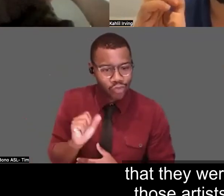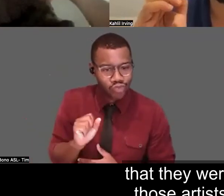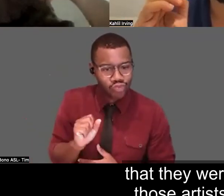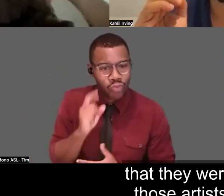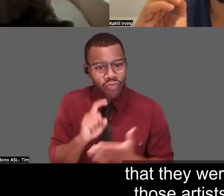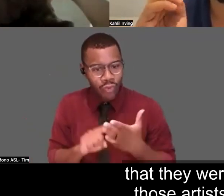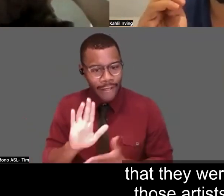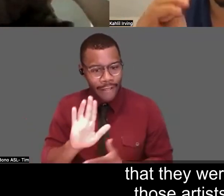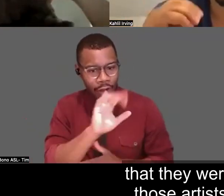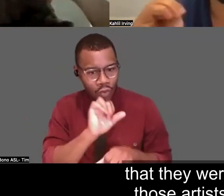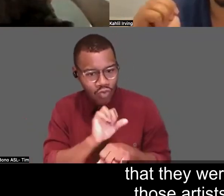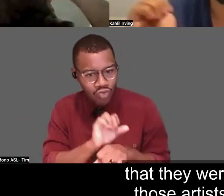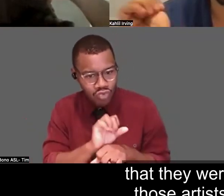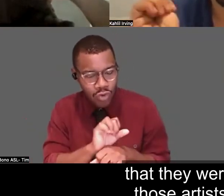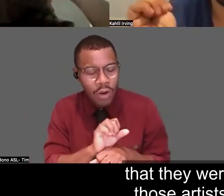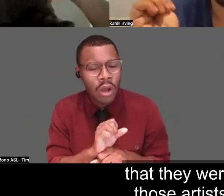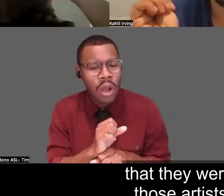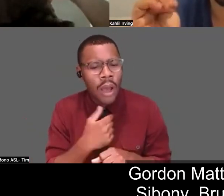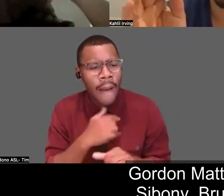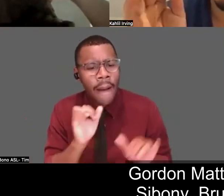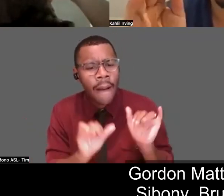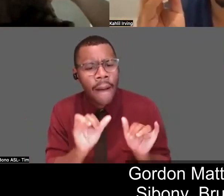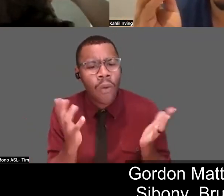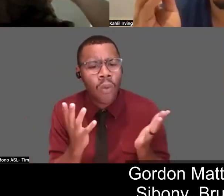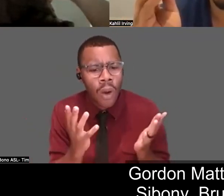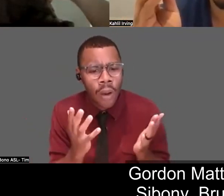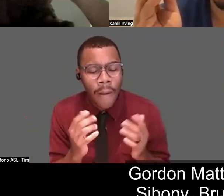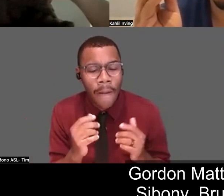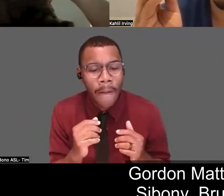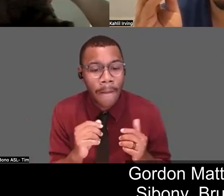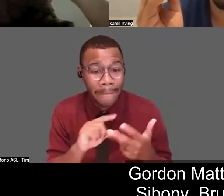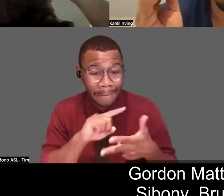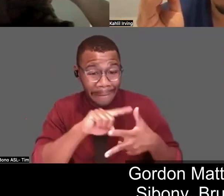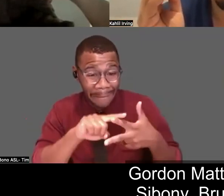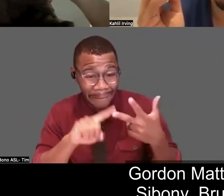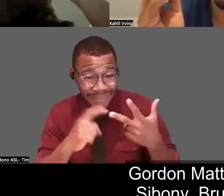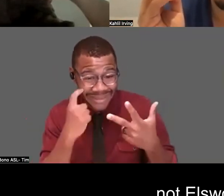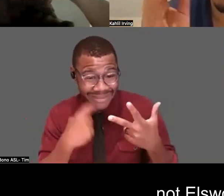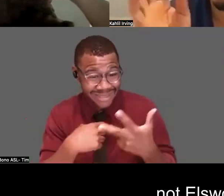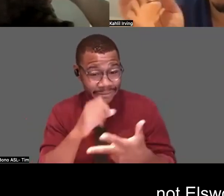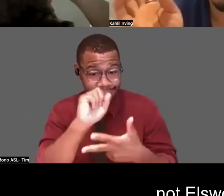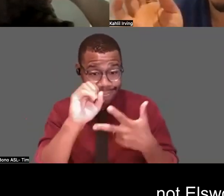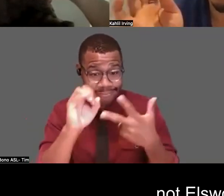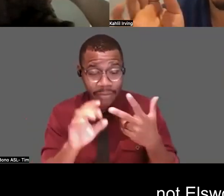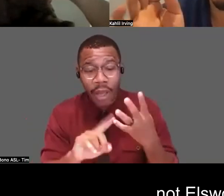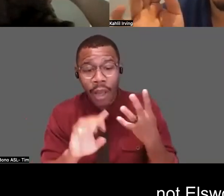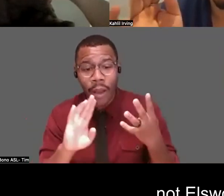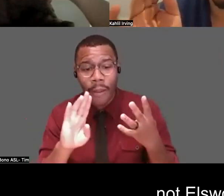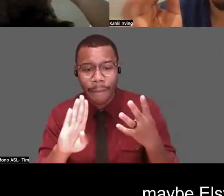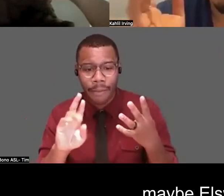that they were dealing with those artists specifically, Gordon Clark, Getty Simone, Bruce Nauman, not Ellsworth